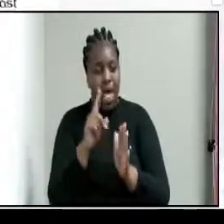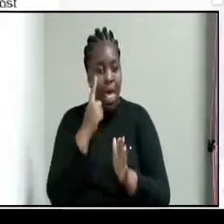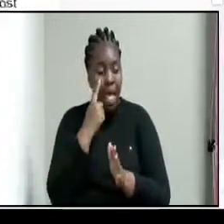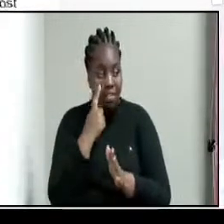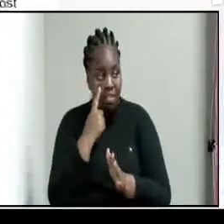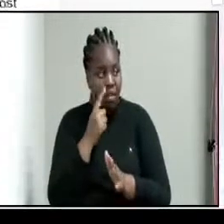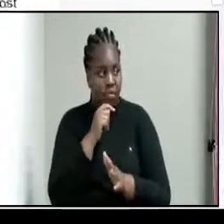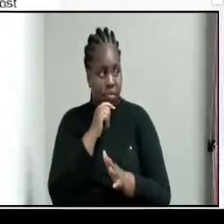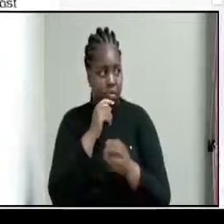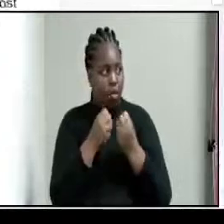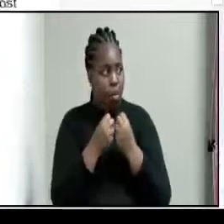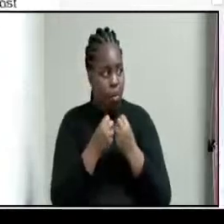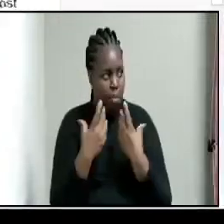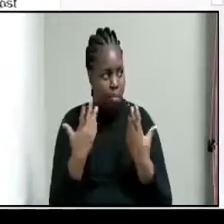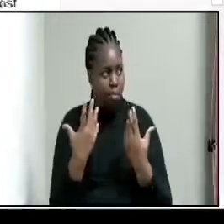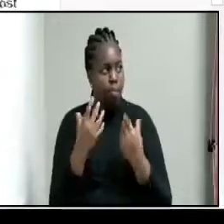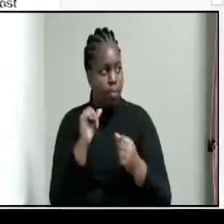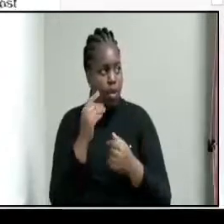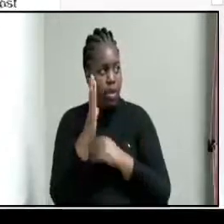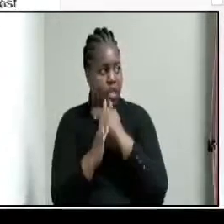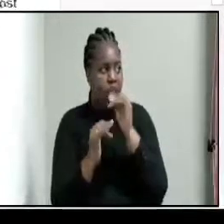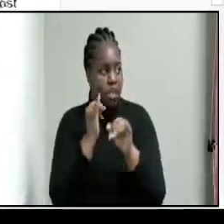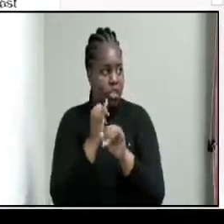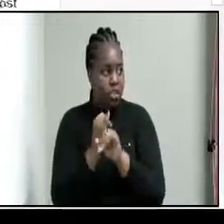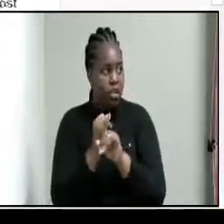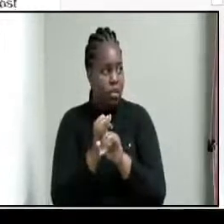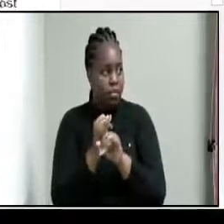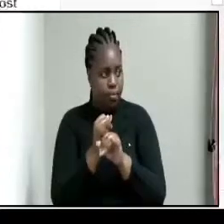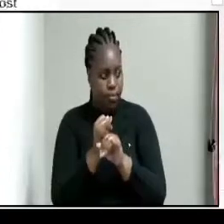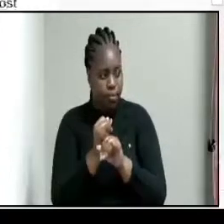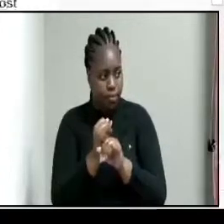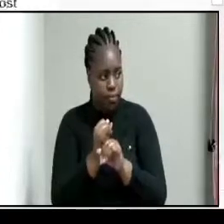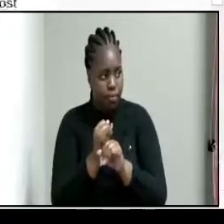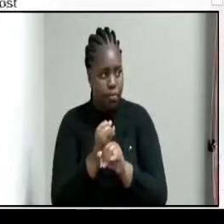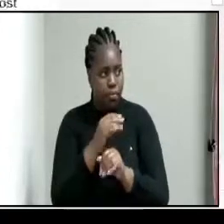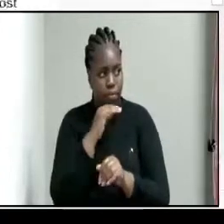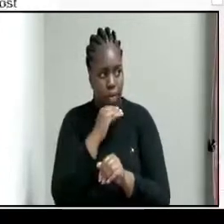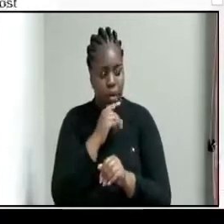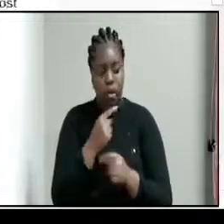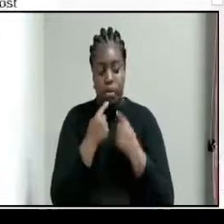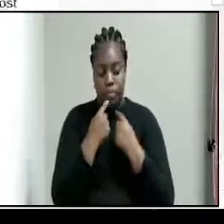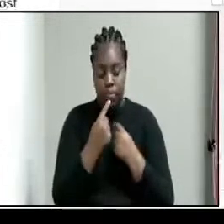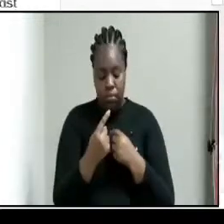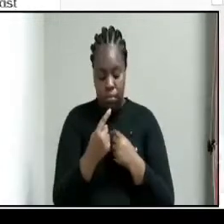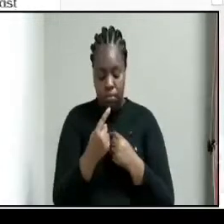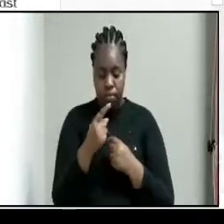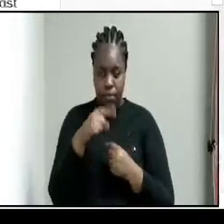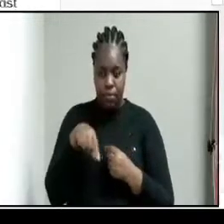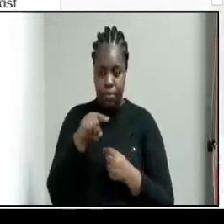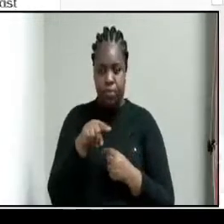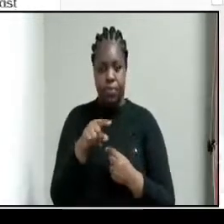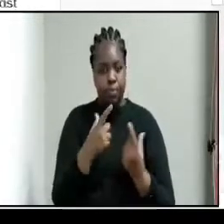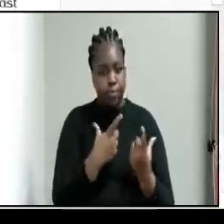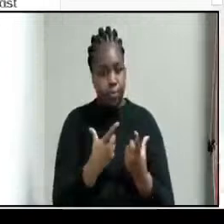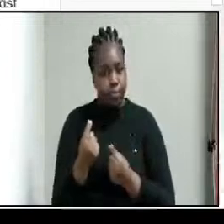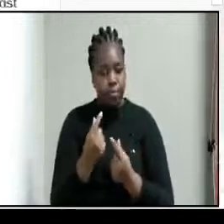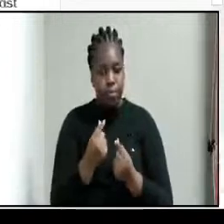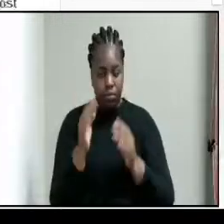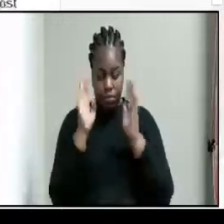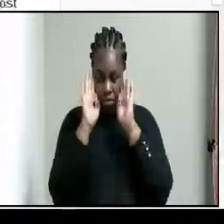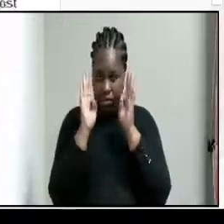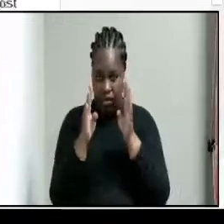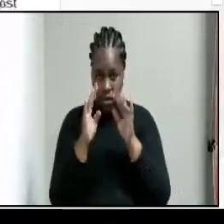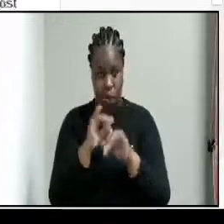our subservience to international human rights standards, as it were. Suffice to say that our Bill of Rights does merit special